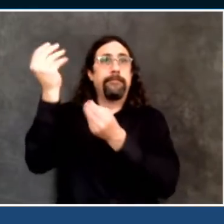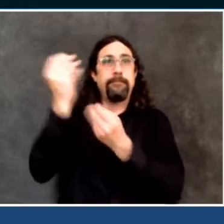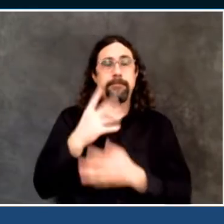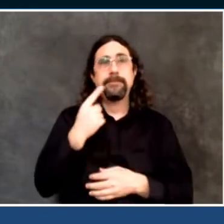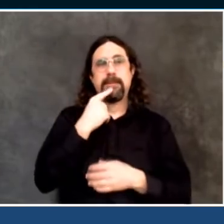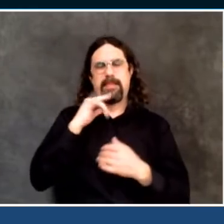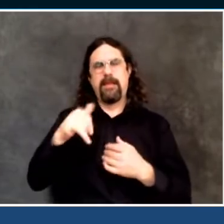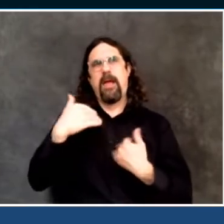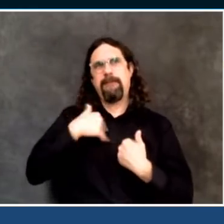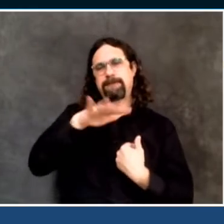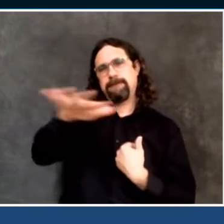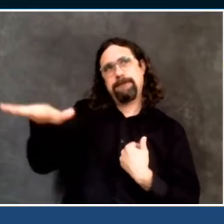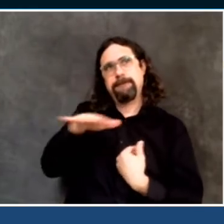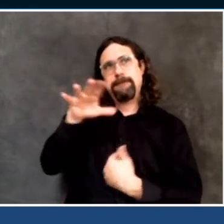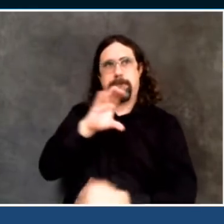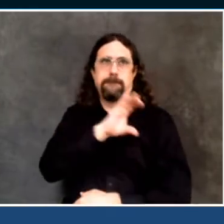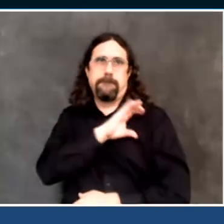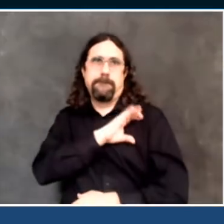that